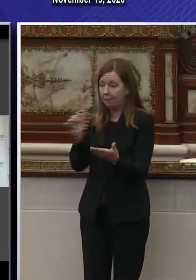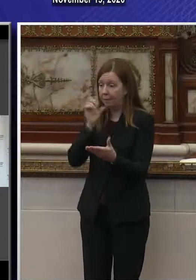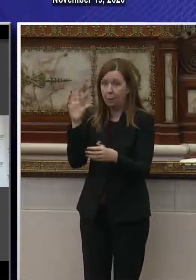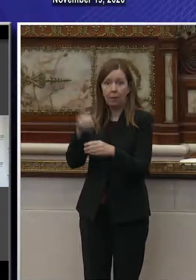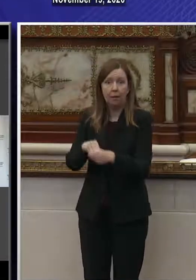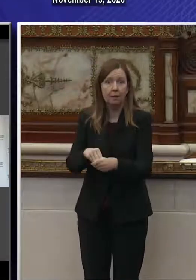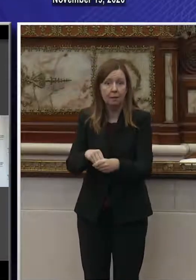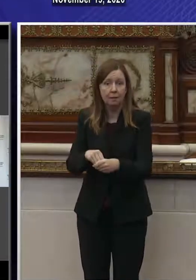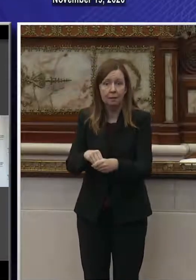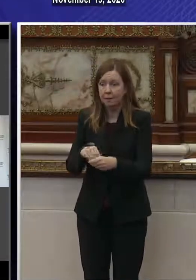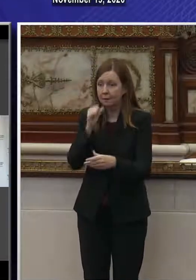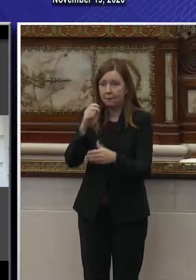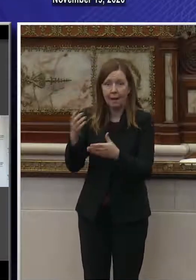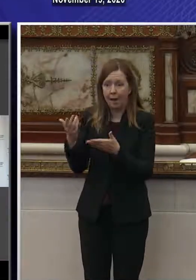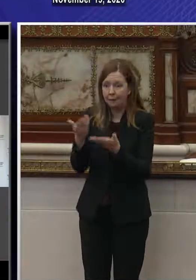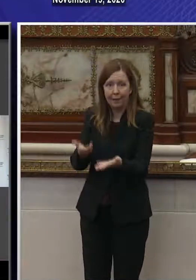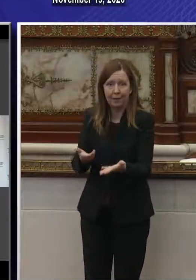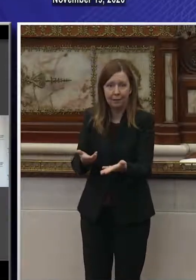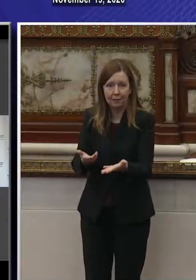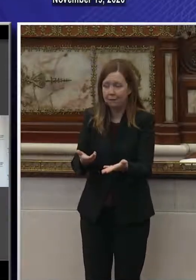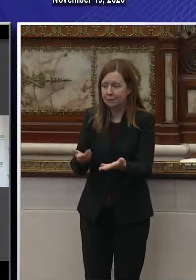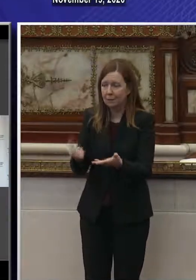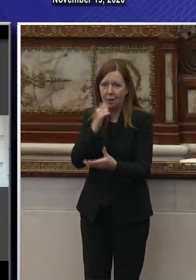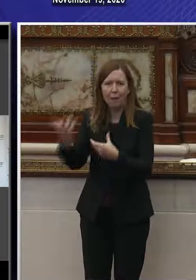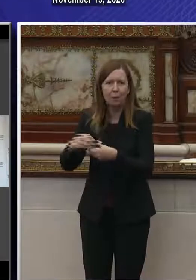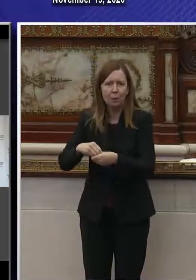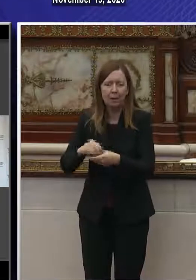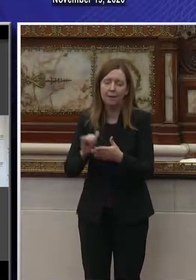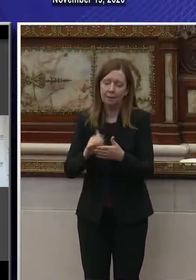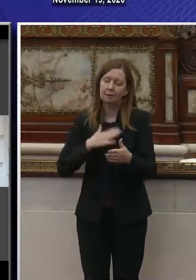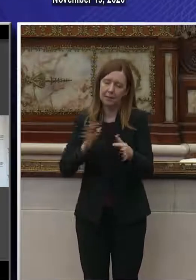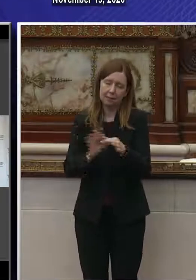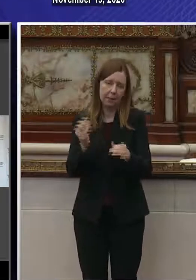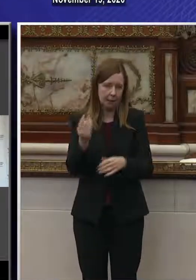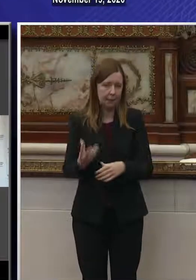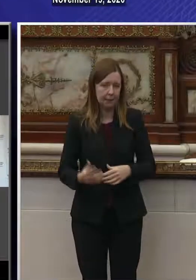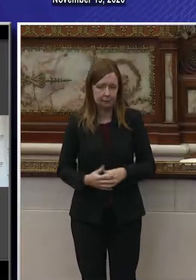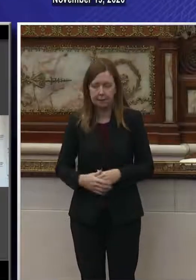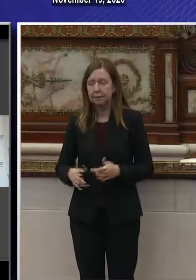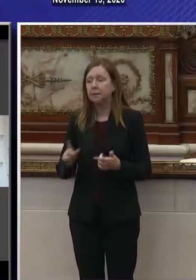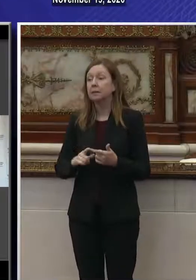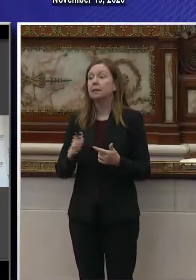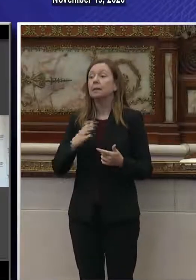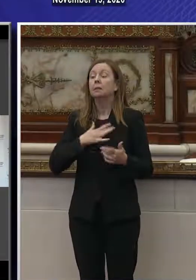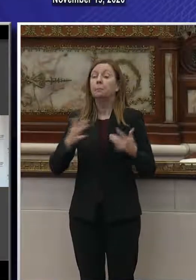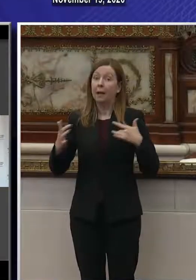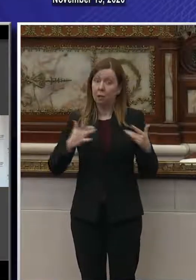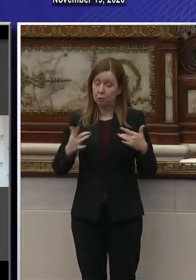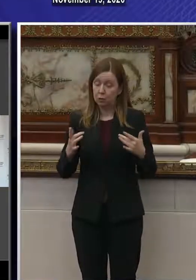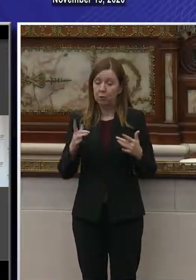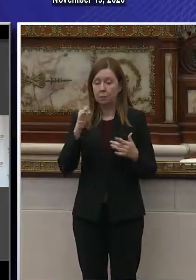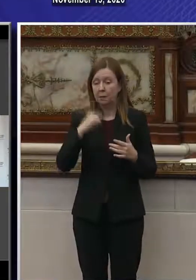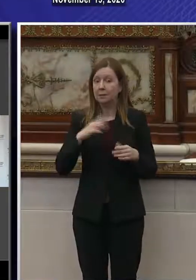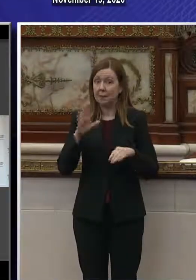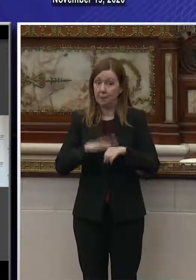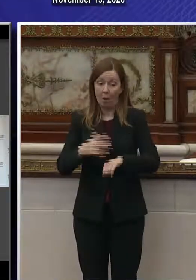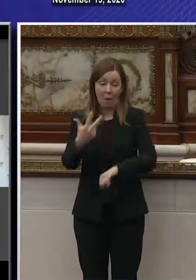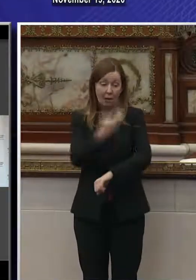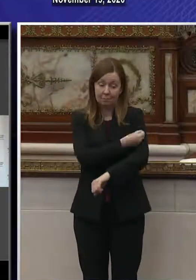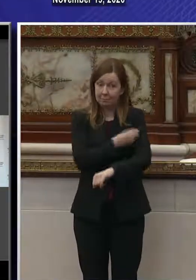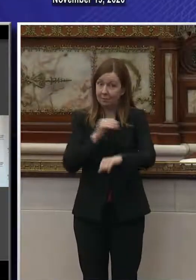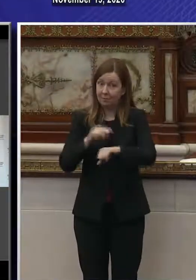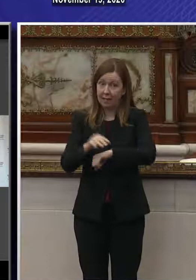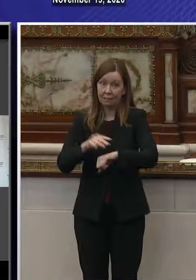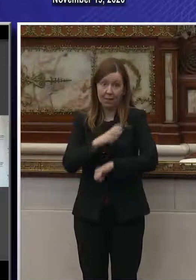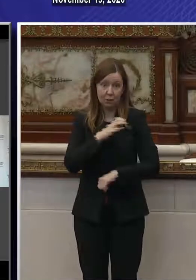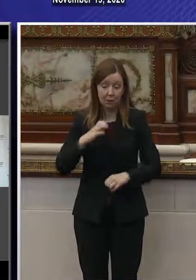the forefront, or that would have been included. That's my comment. My concern, as I'm on the Vaccine